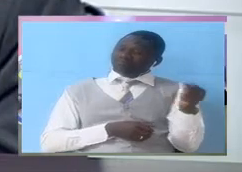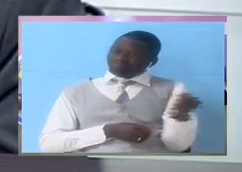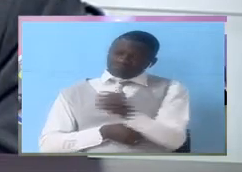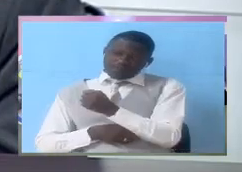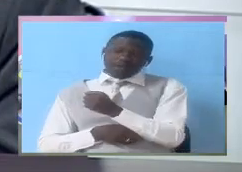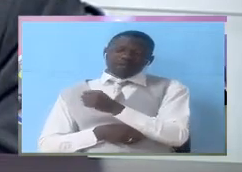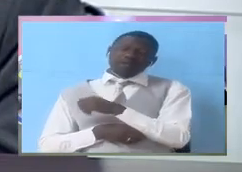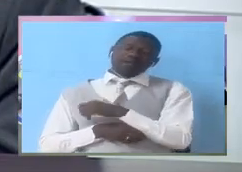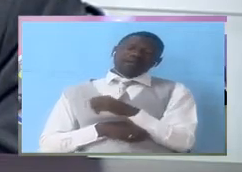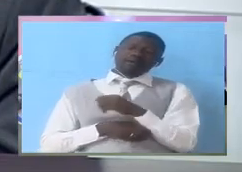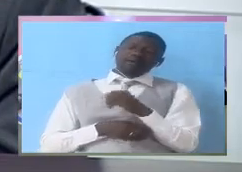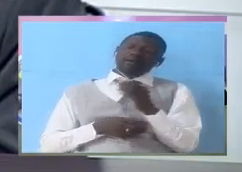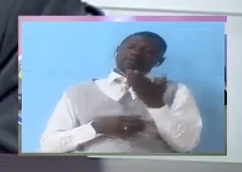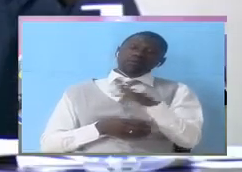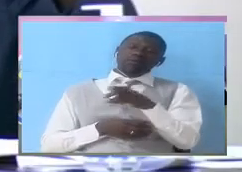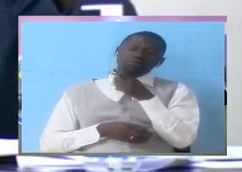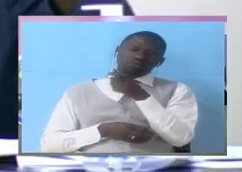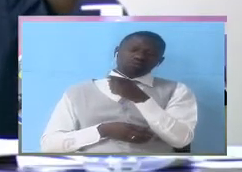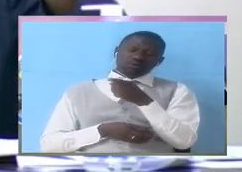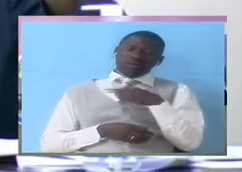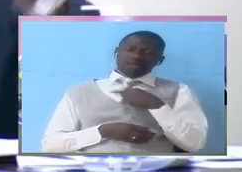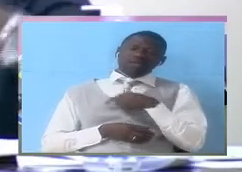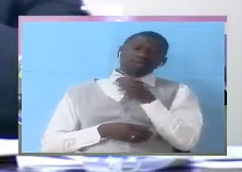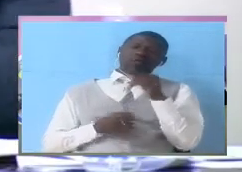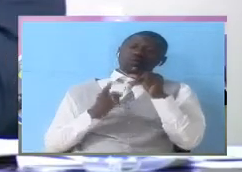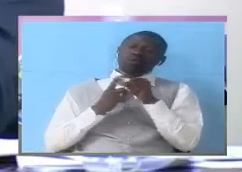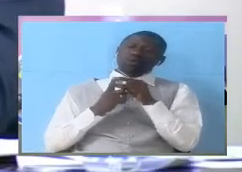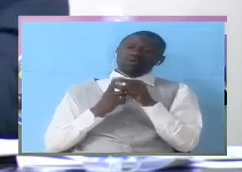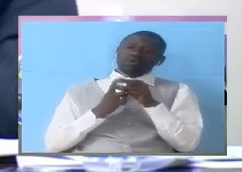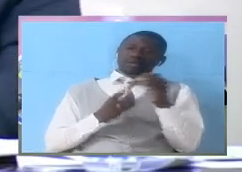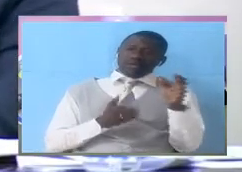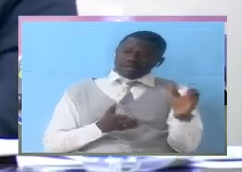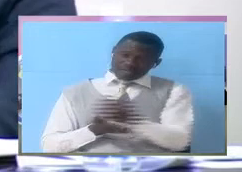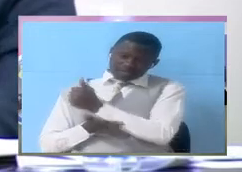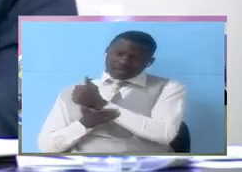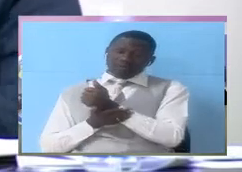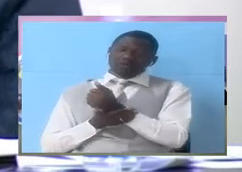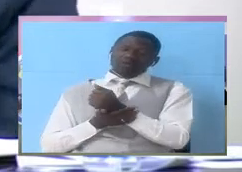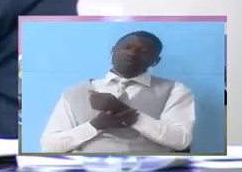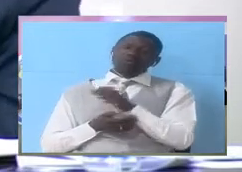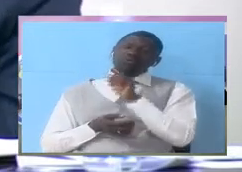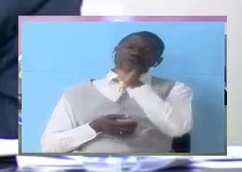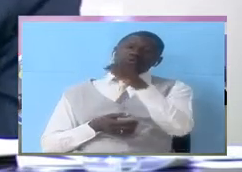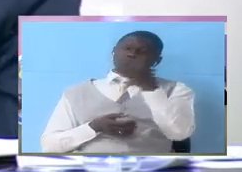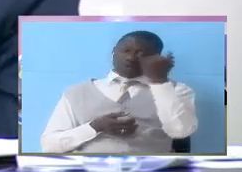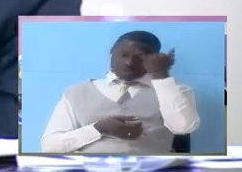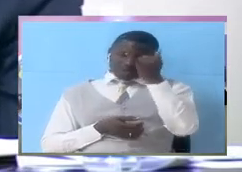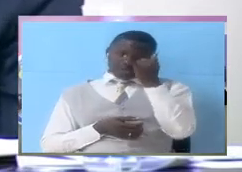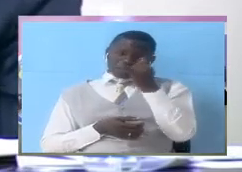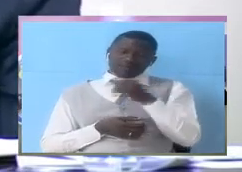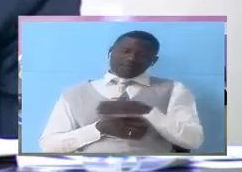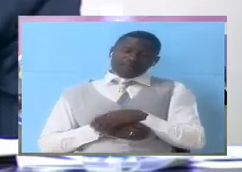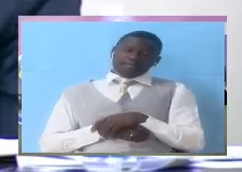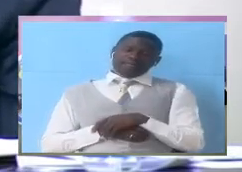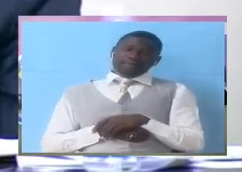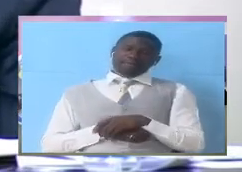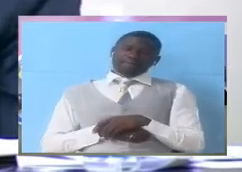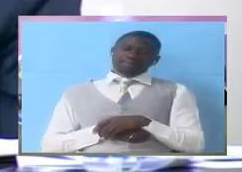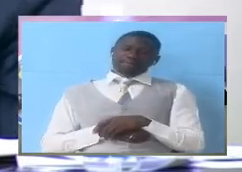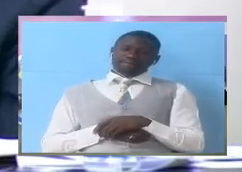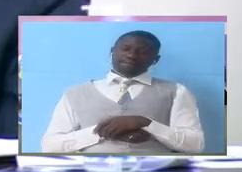ko foxal ni ci sa loxo. And the word hijacked was your suggestion. Te ni ko waxe ne dañ ko foxal ni sa loxo lolu moy yow